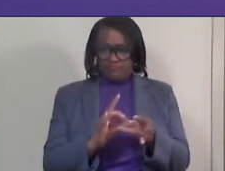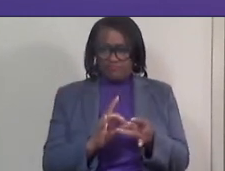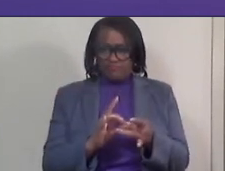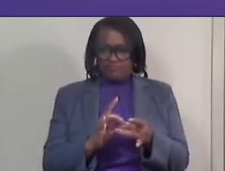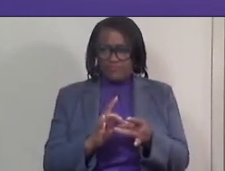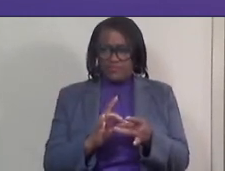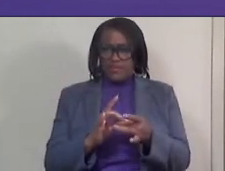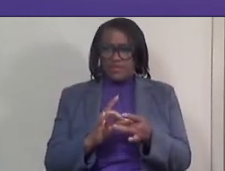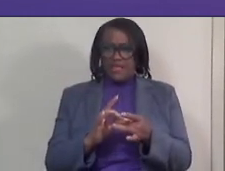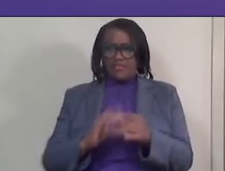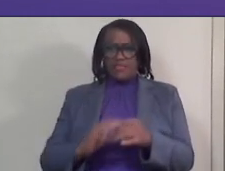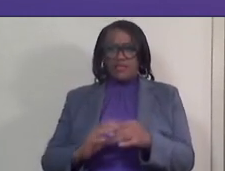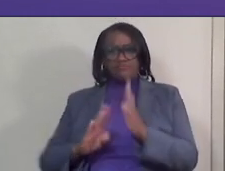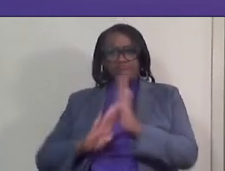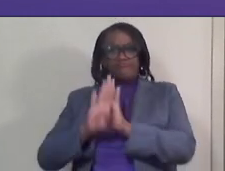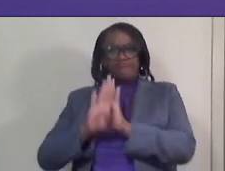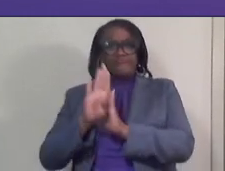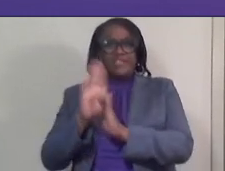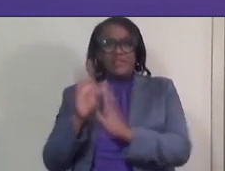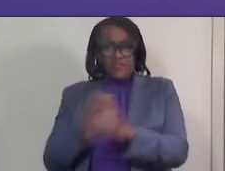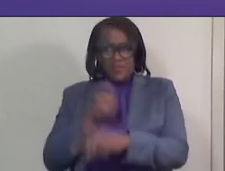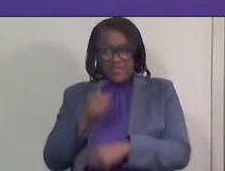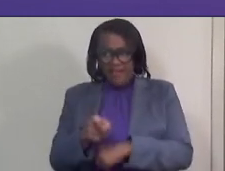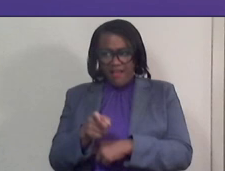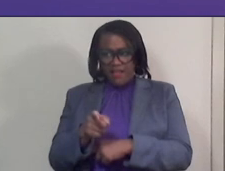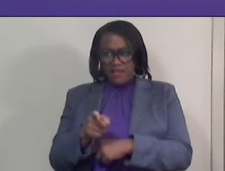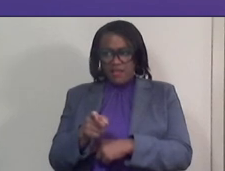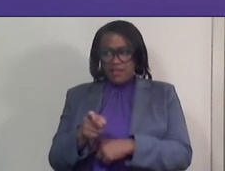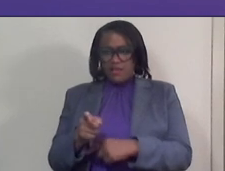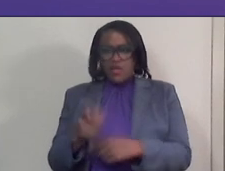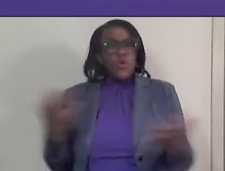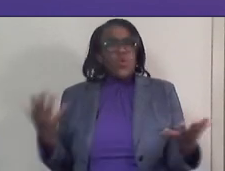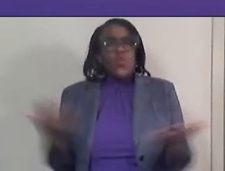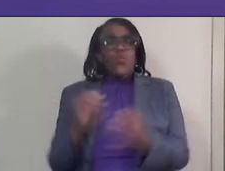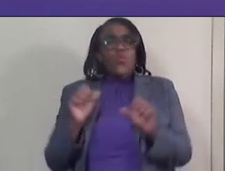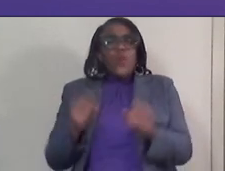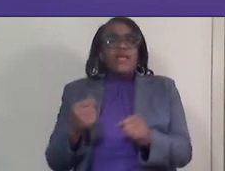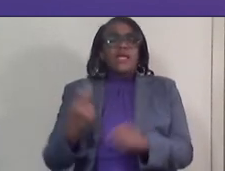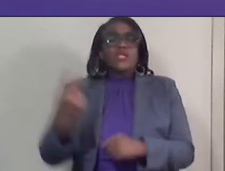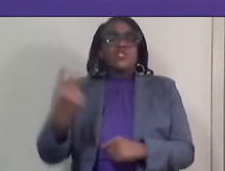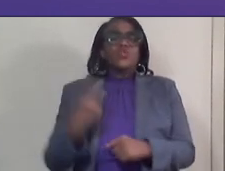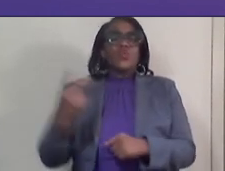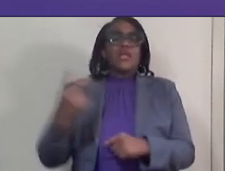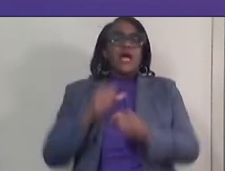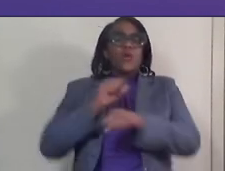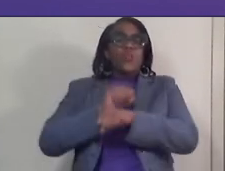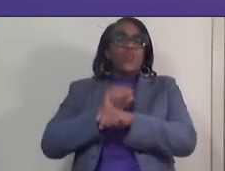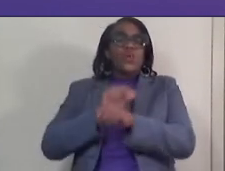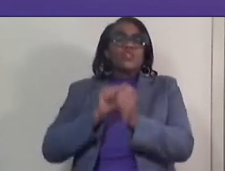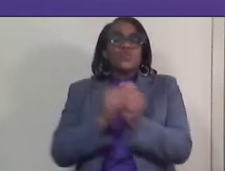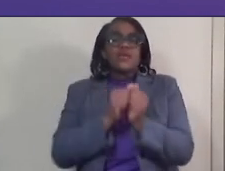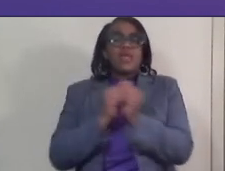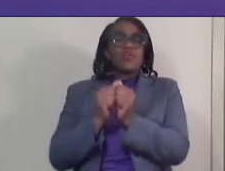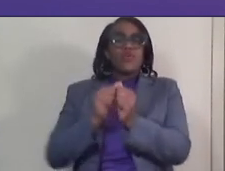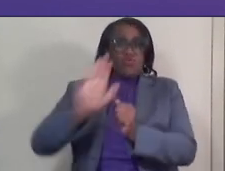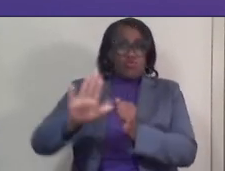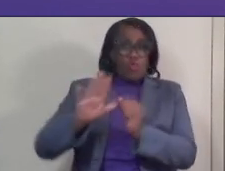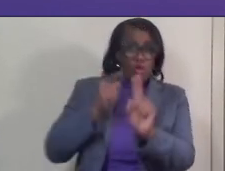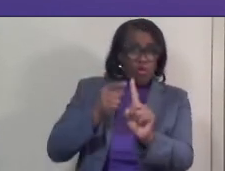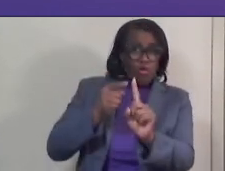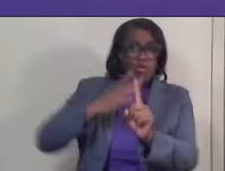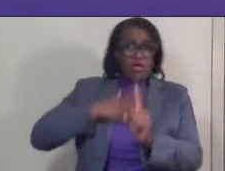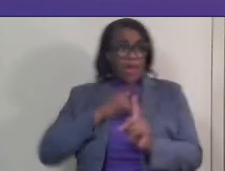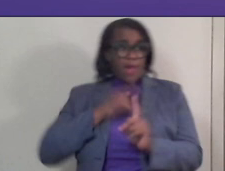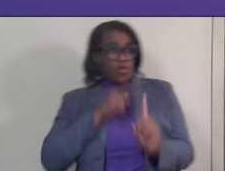building from there, saying, you know, what can we do together? Here are the skills that I have. Here are the goals and aims of your community and the skills that you